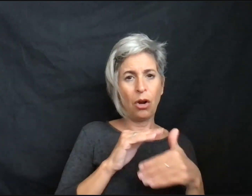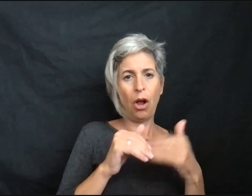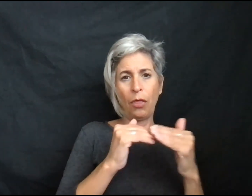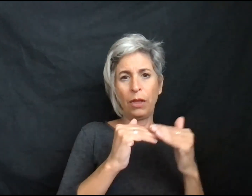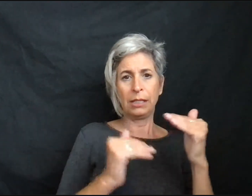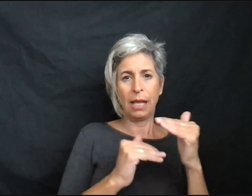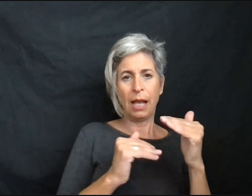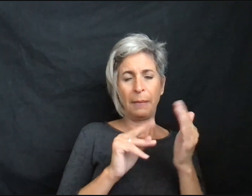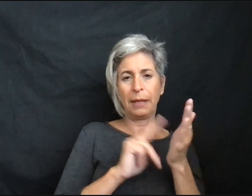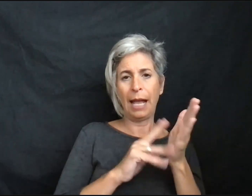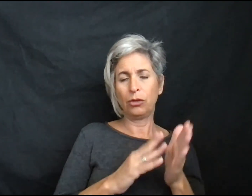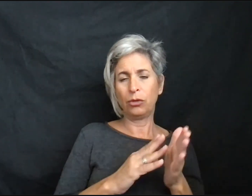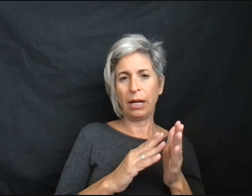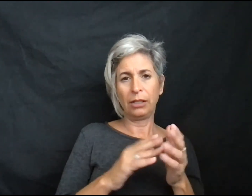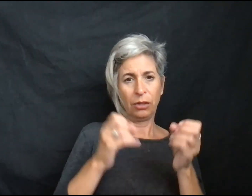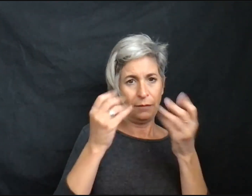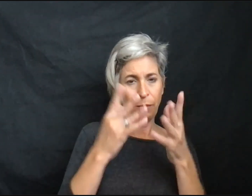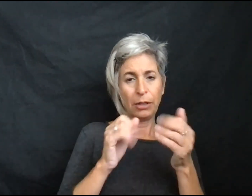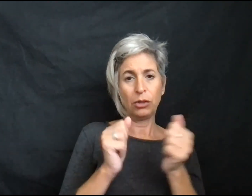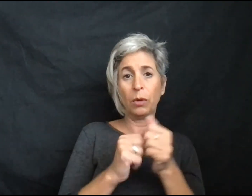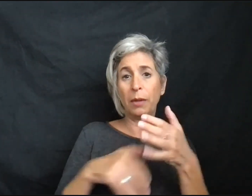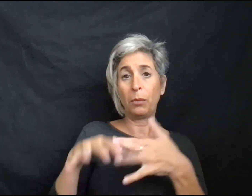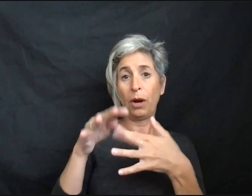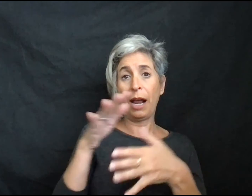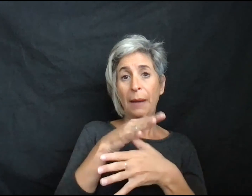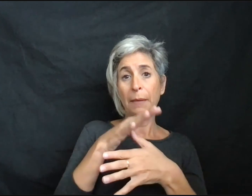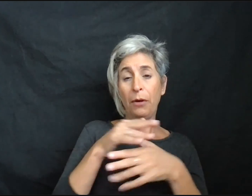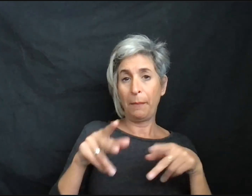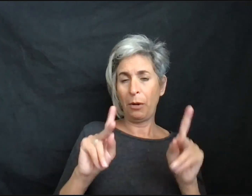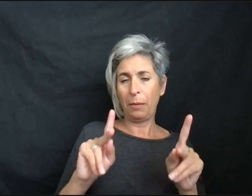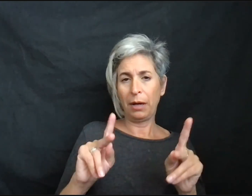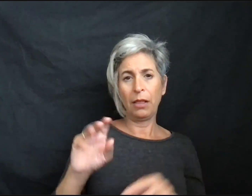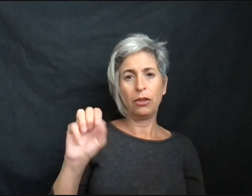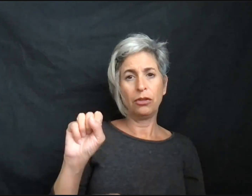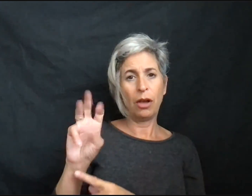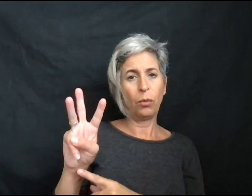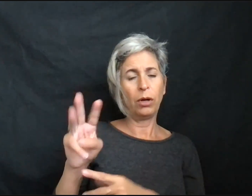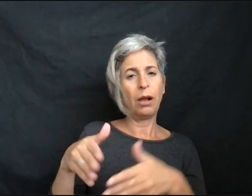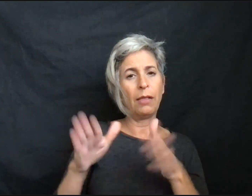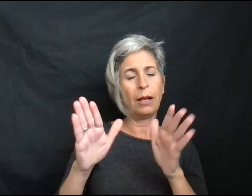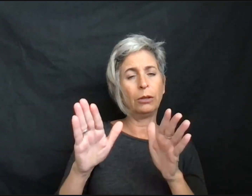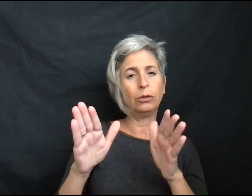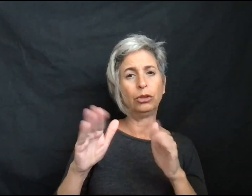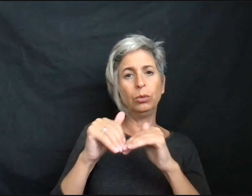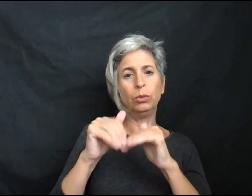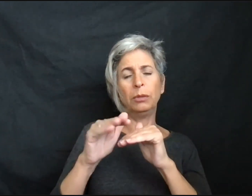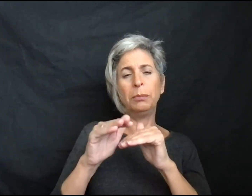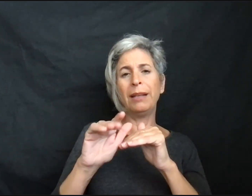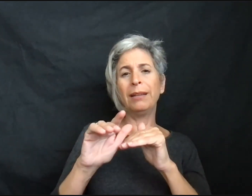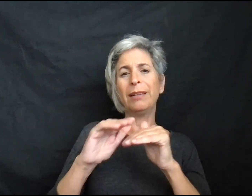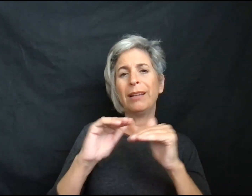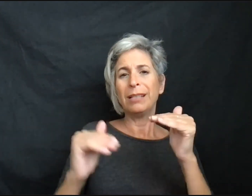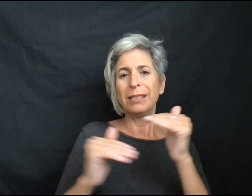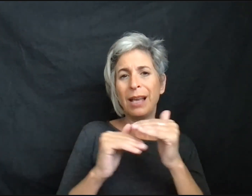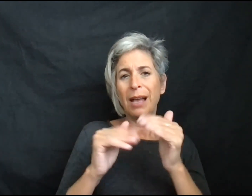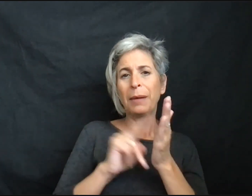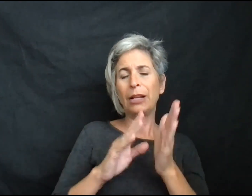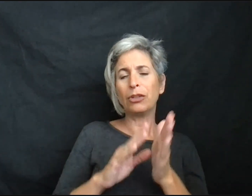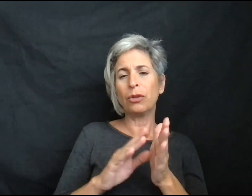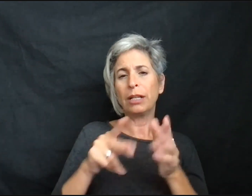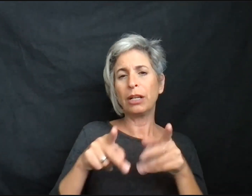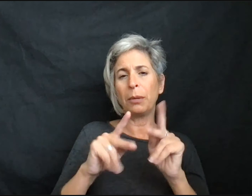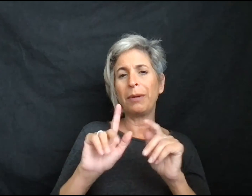when you're doing your primary permit. The software allows you to submit a sub-permit at a later point in time. However,